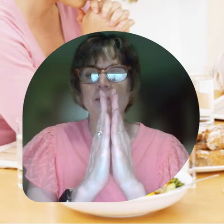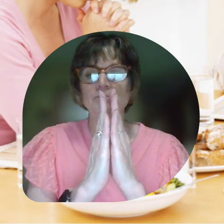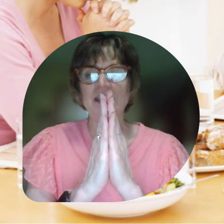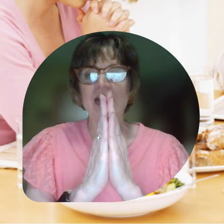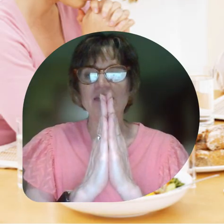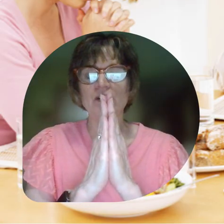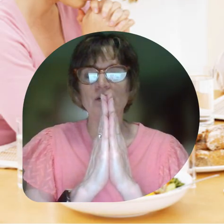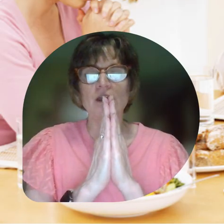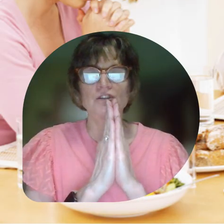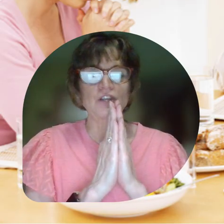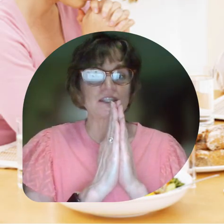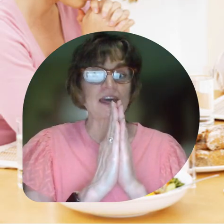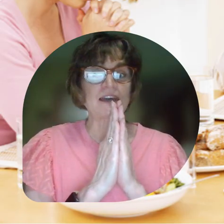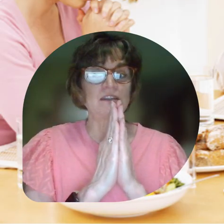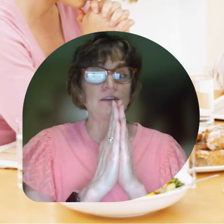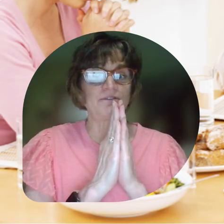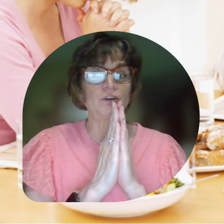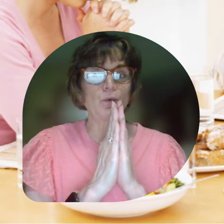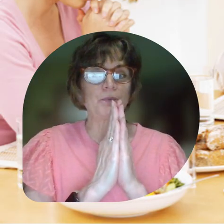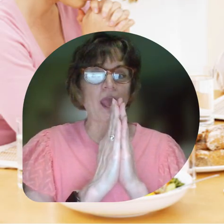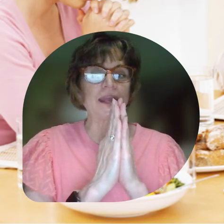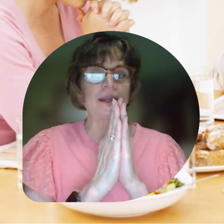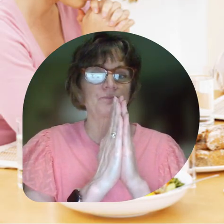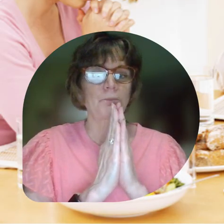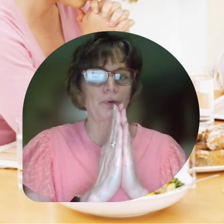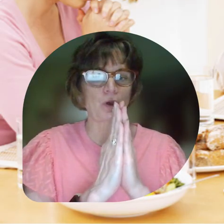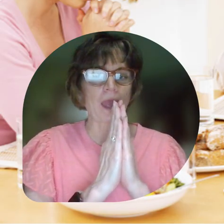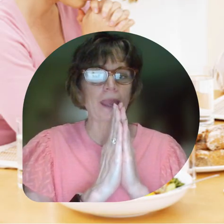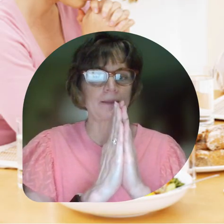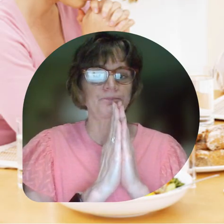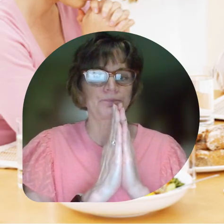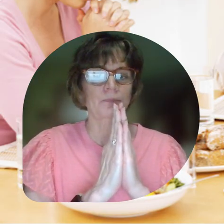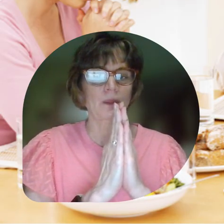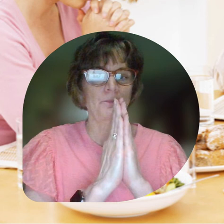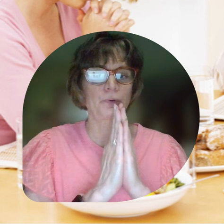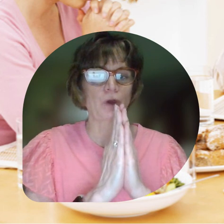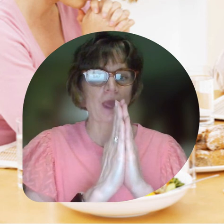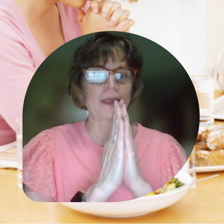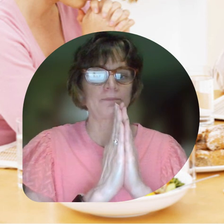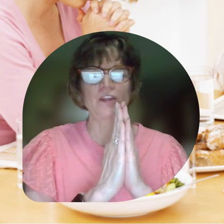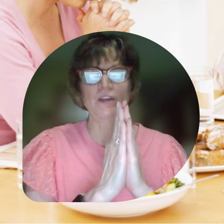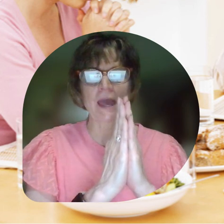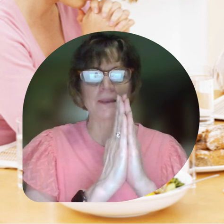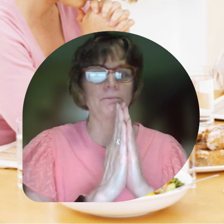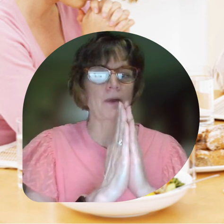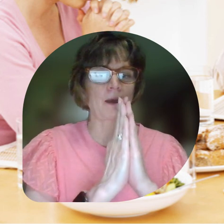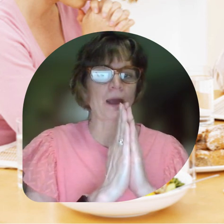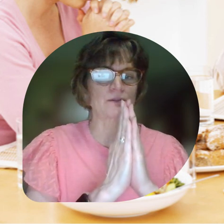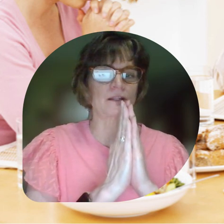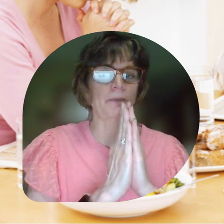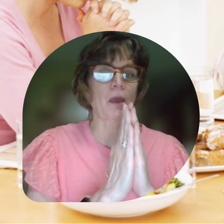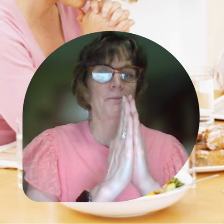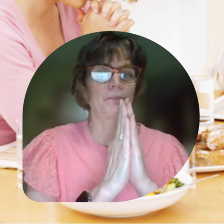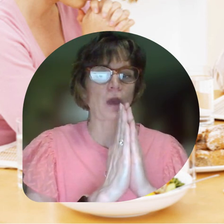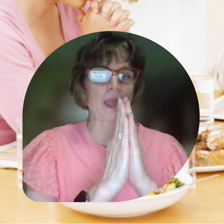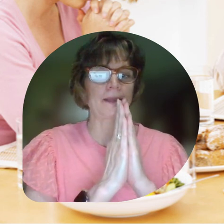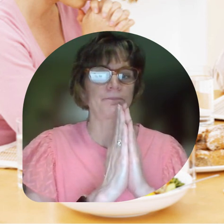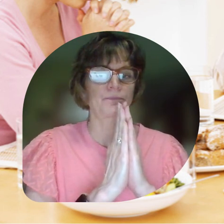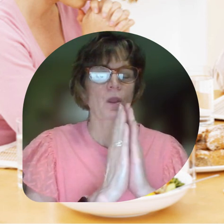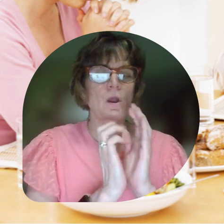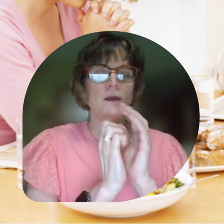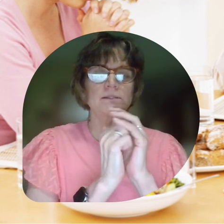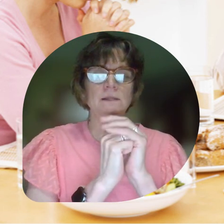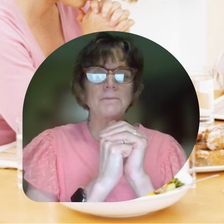put them together just as if you were praying. Pray, pray. And you kind of bounce a little bit.